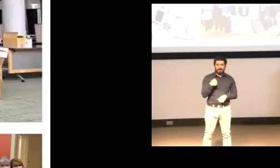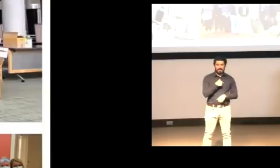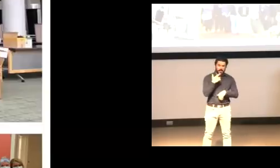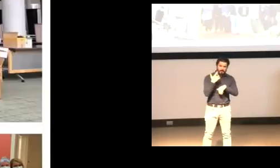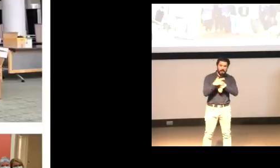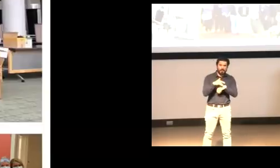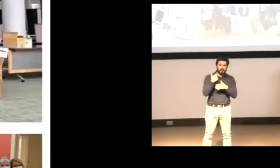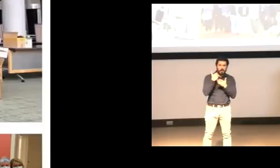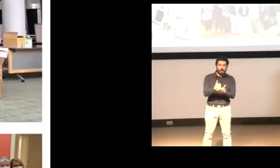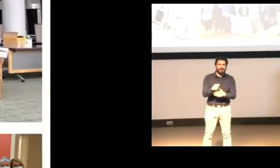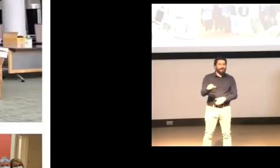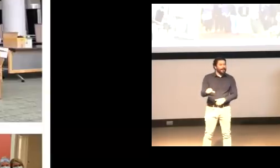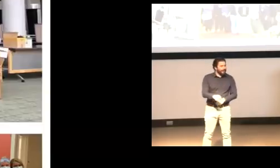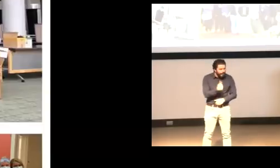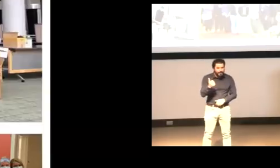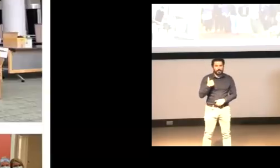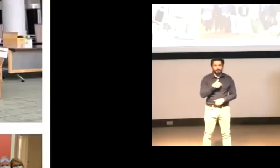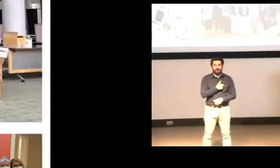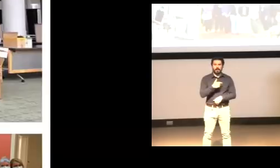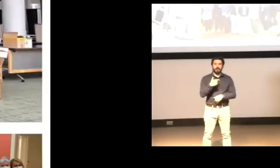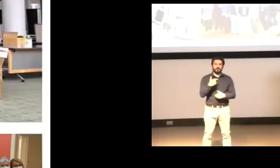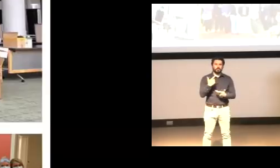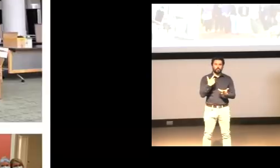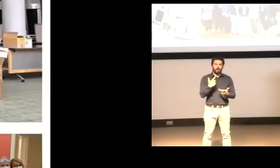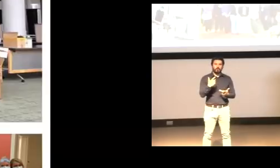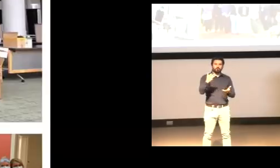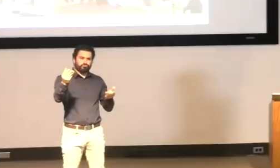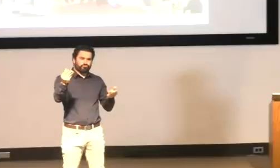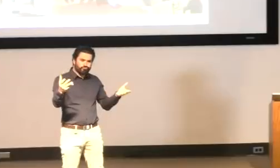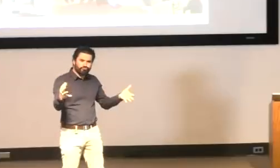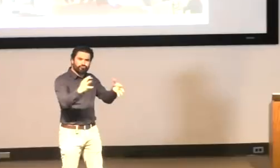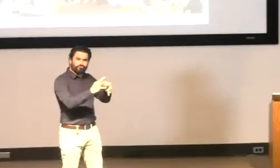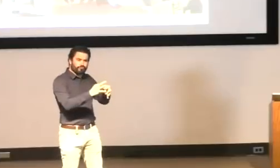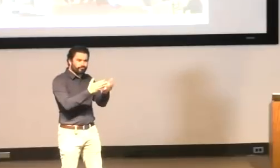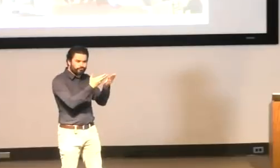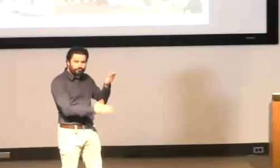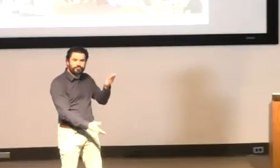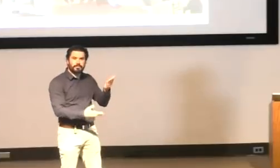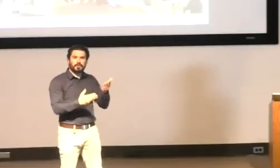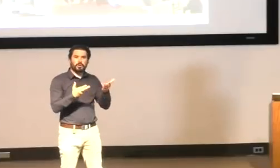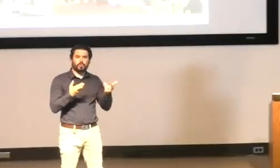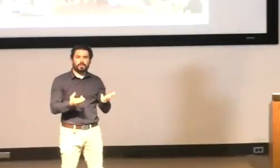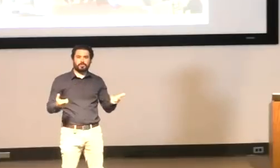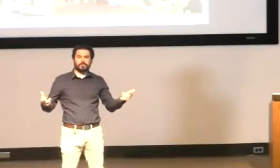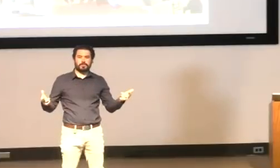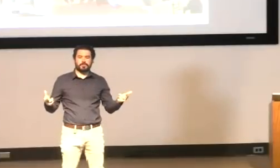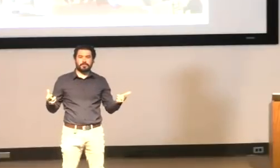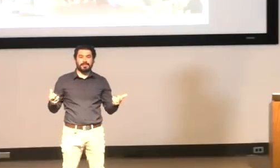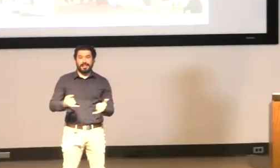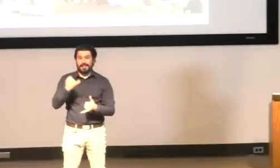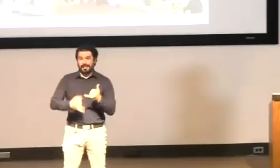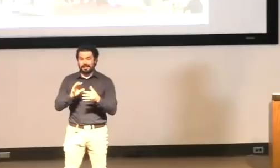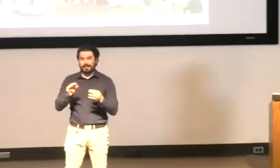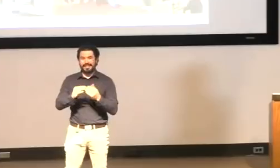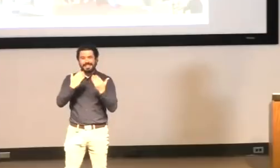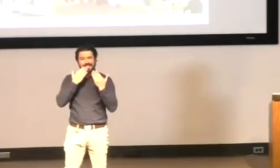and any of us can direct you to the right resources that you need. And in closing, thank you for everything you do to